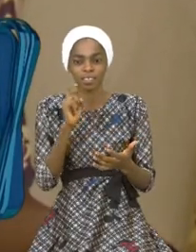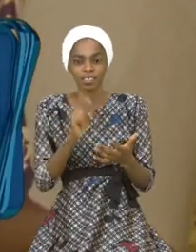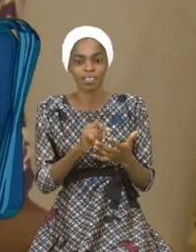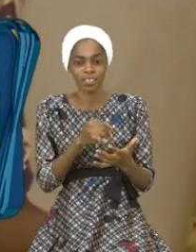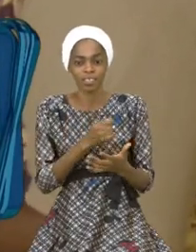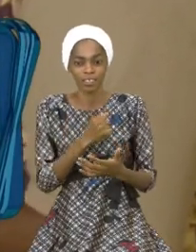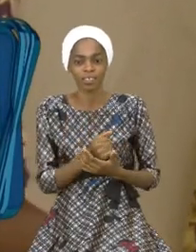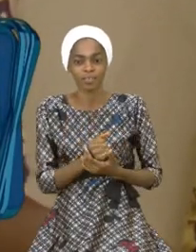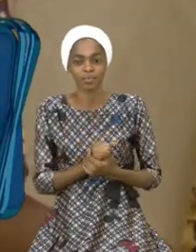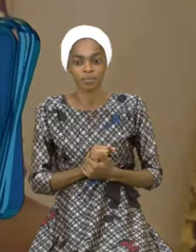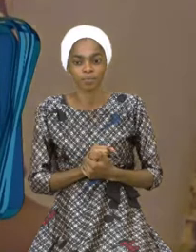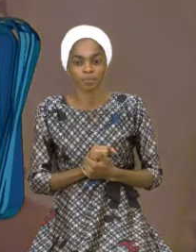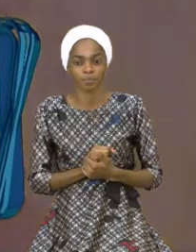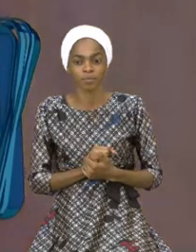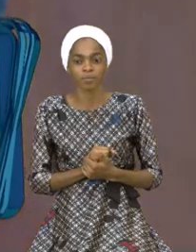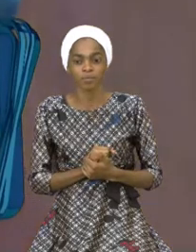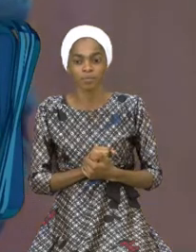60.